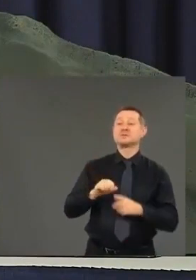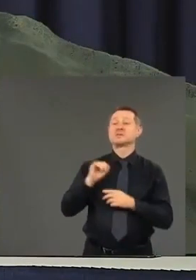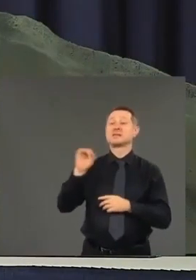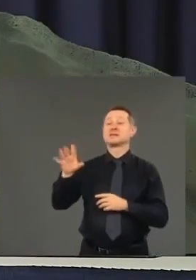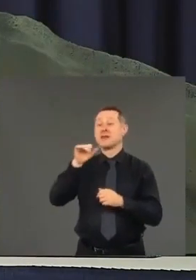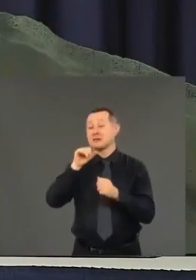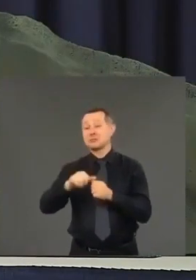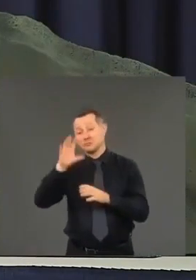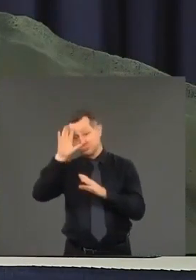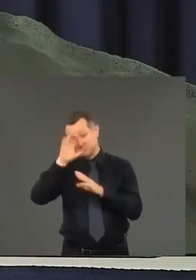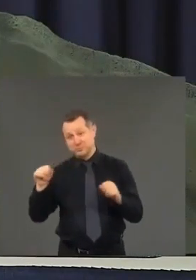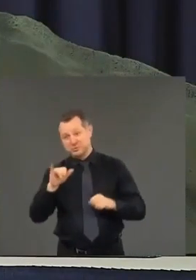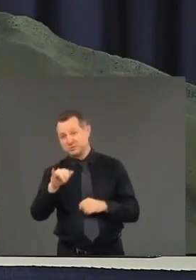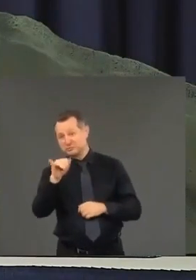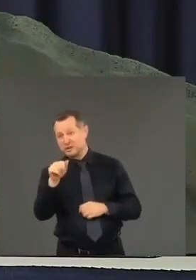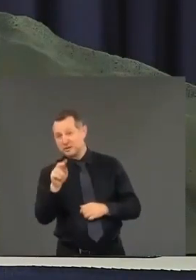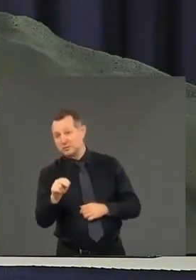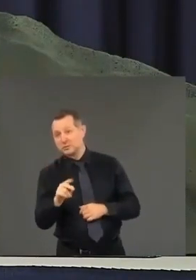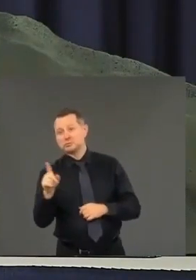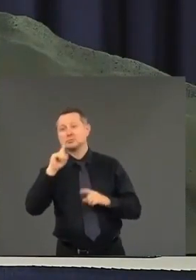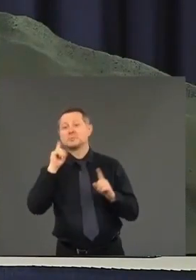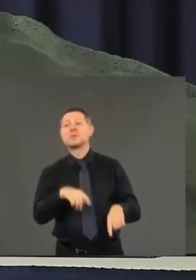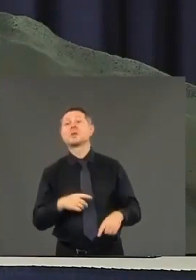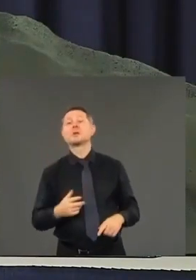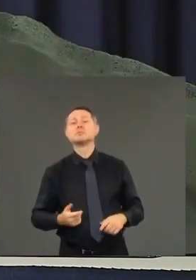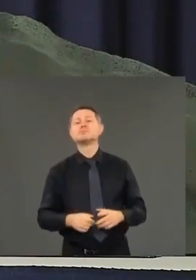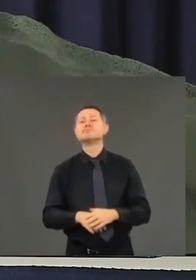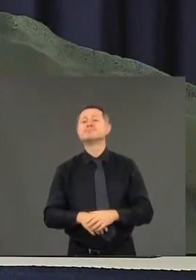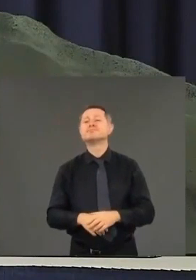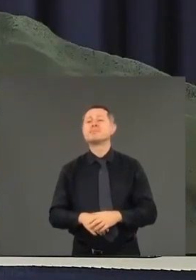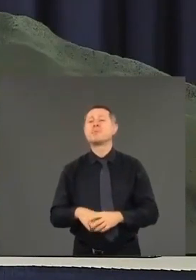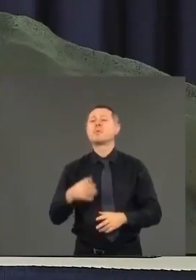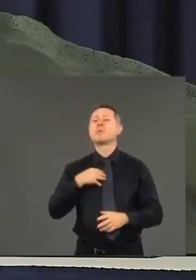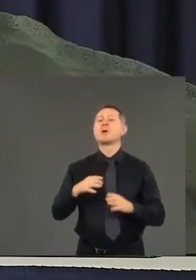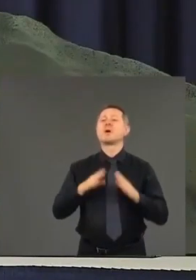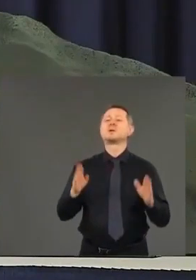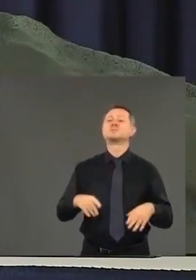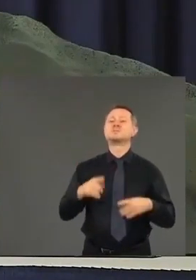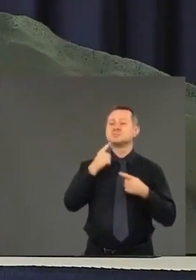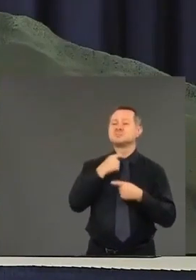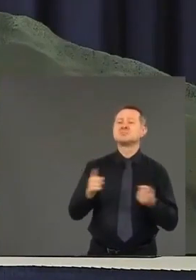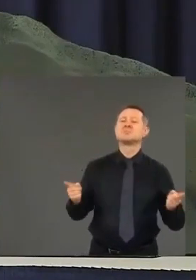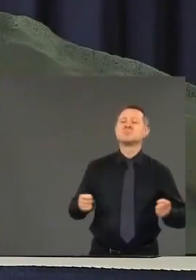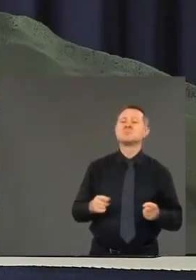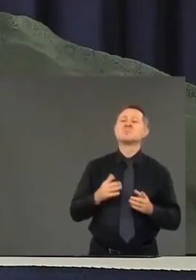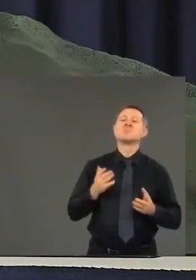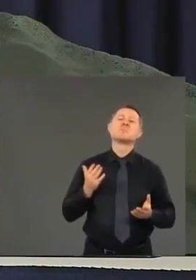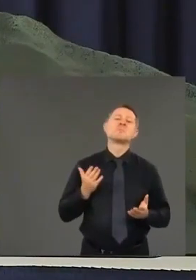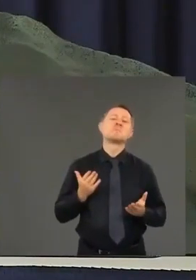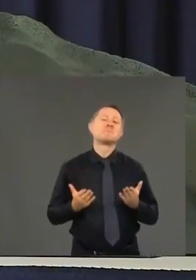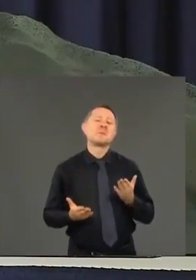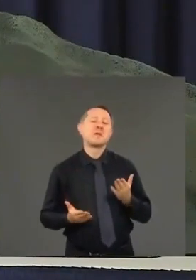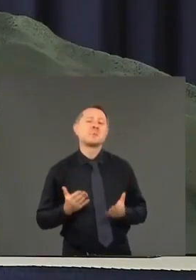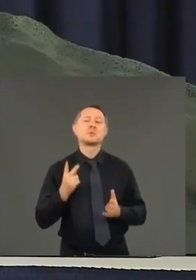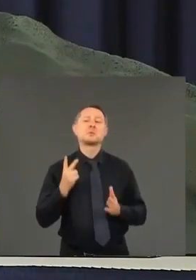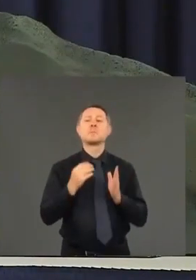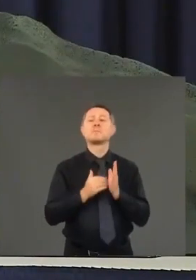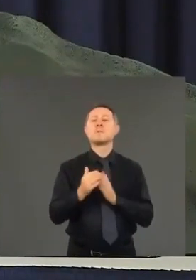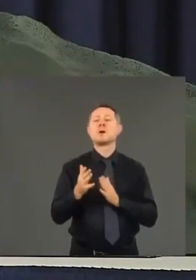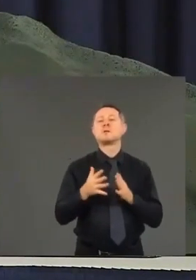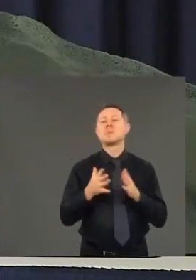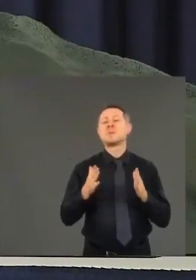something. When the White House did the memo on possibly 2 million Americans infected, they